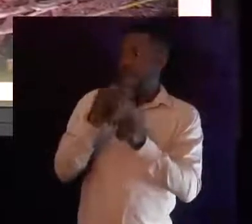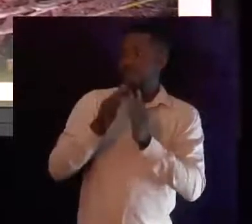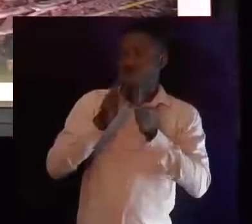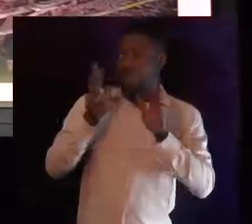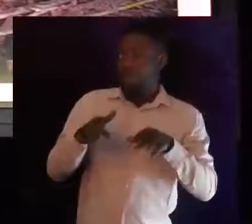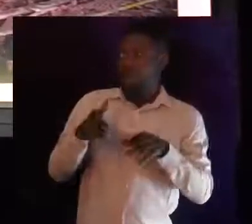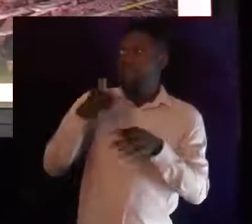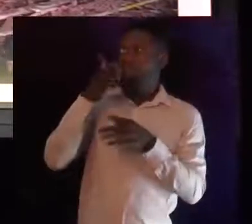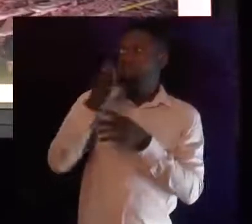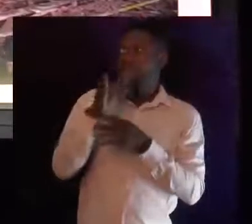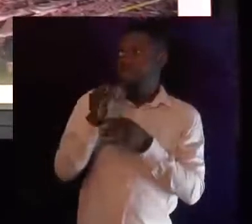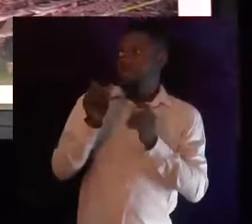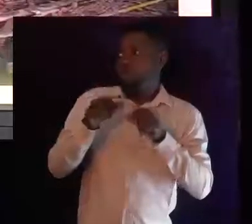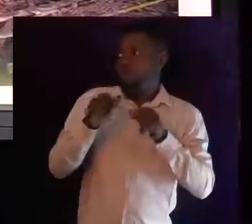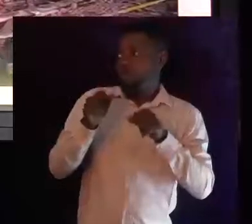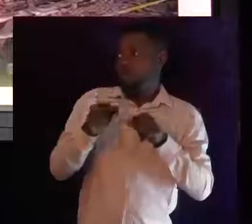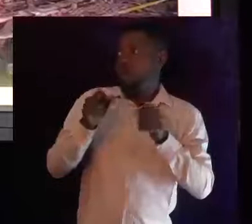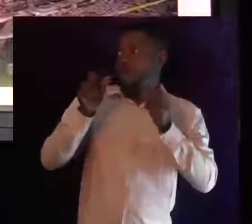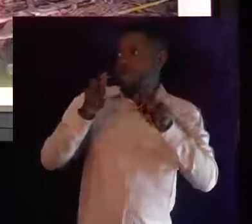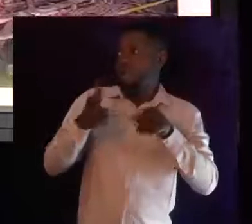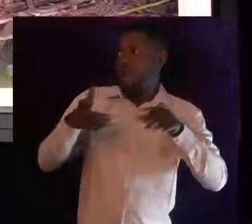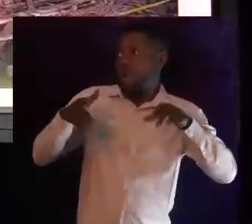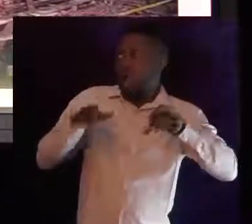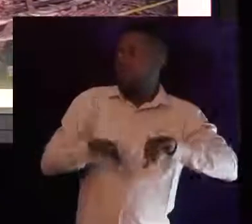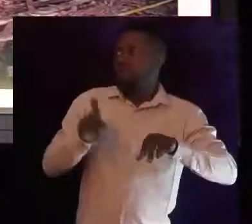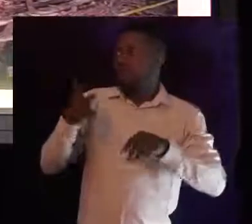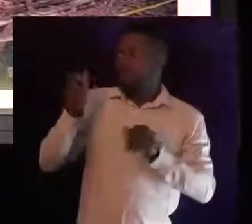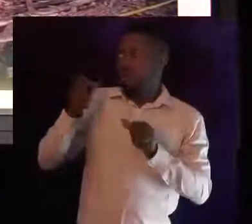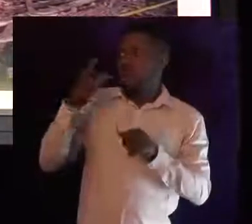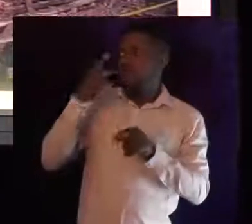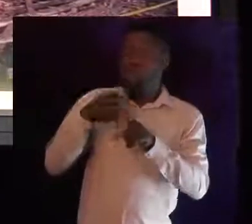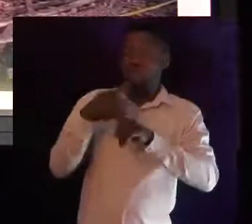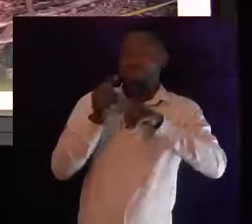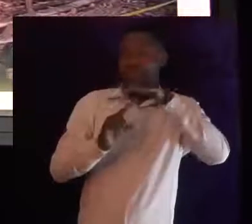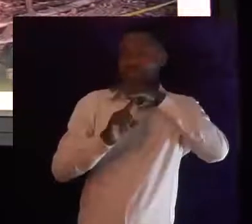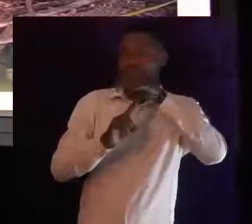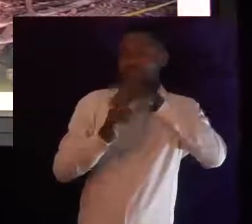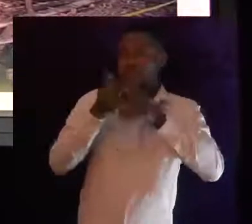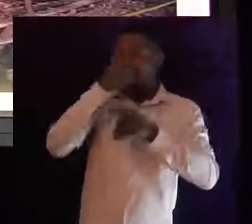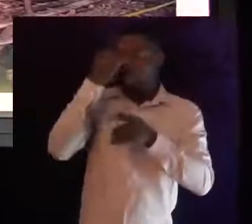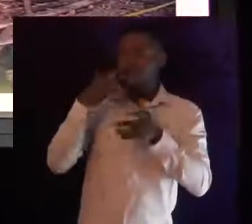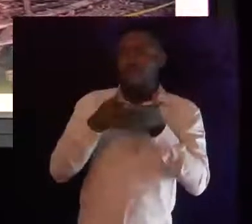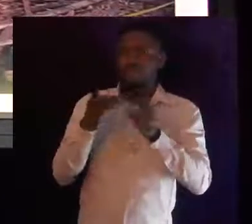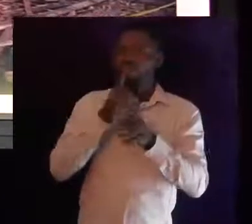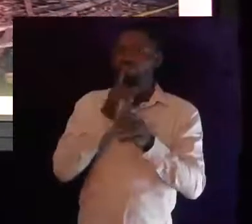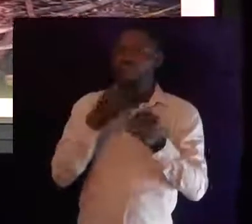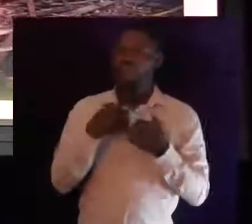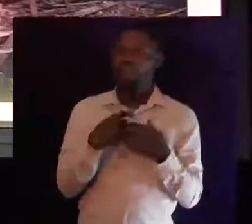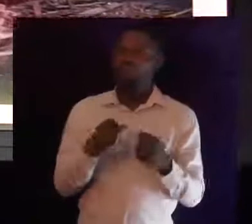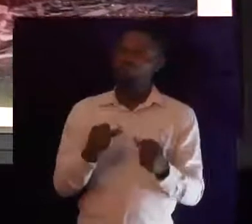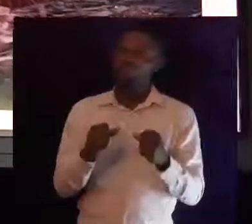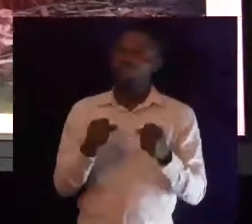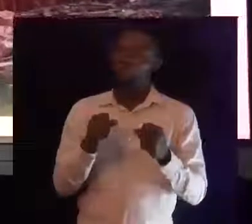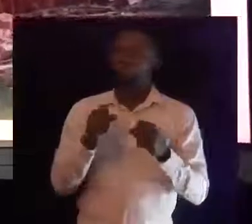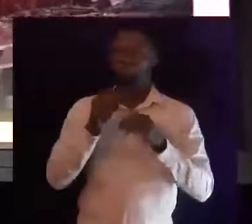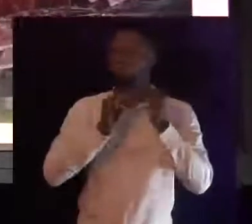this kind of house. There's tendency that this one will collapse. You can see from the top here because it does